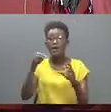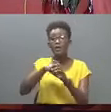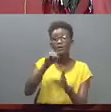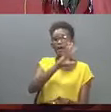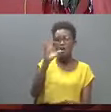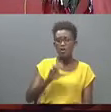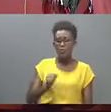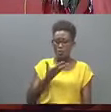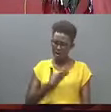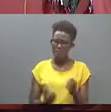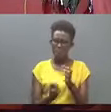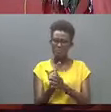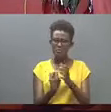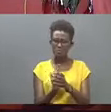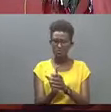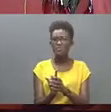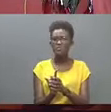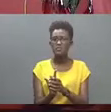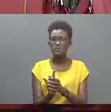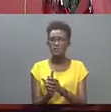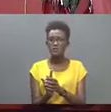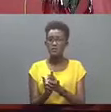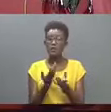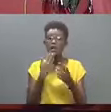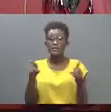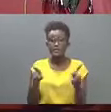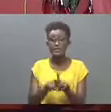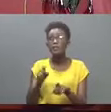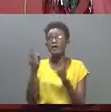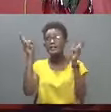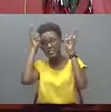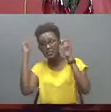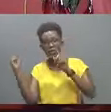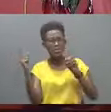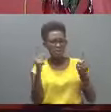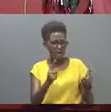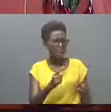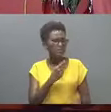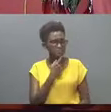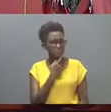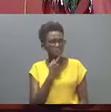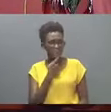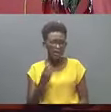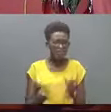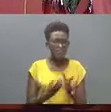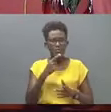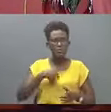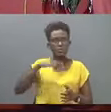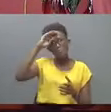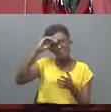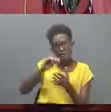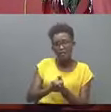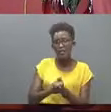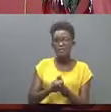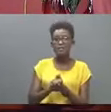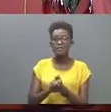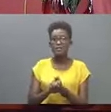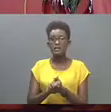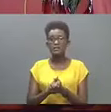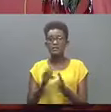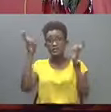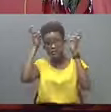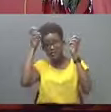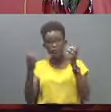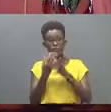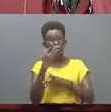have opportunities. Muri Afrika dufite amahirwe. But he has come to make us believe. Ariko yaje gutuma twizera. He has come to make us believe